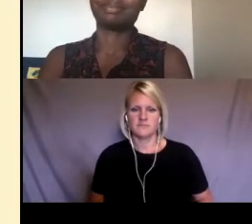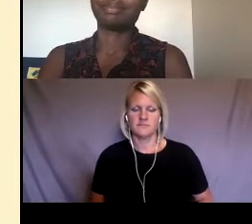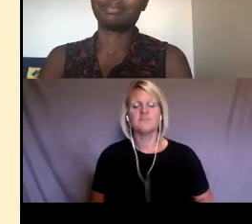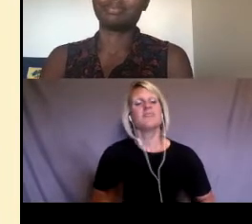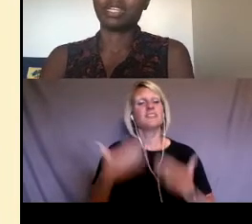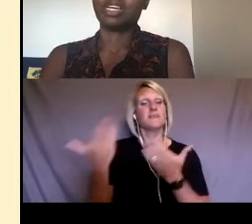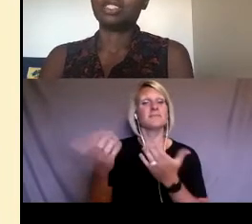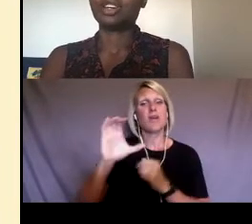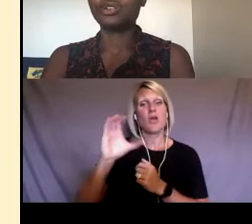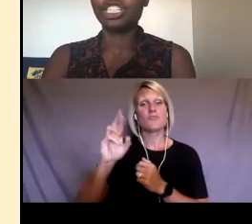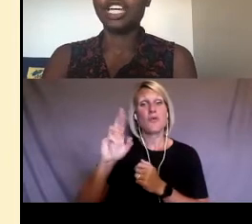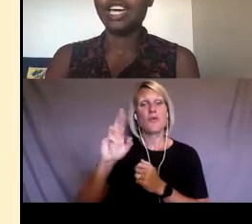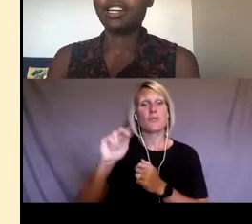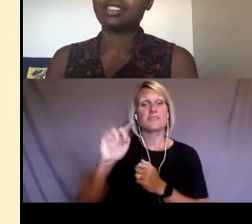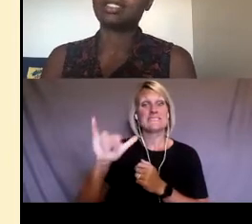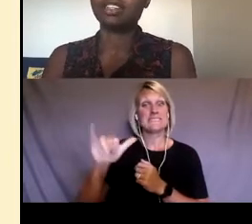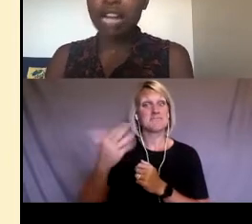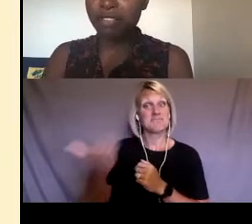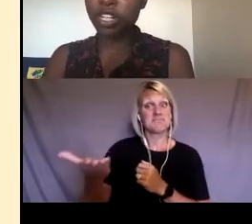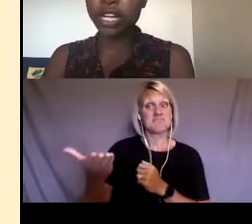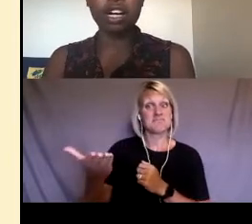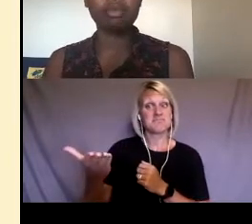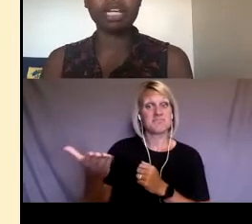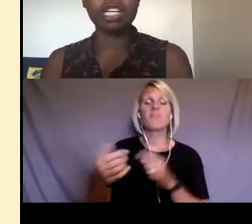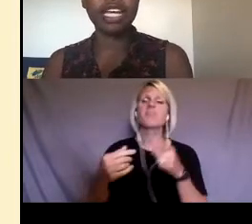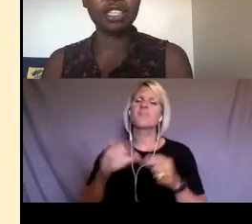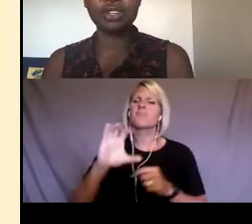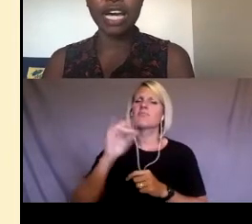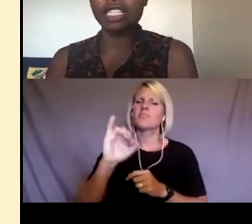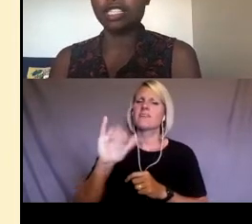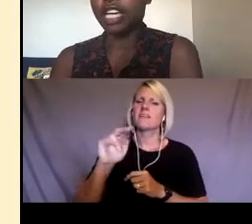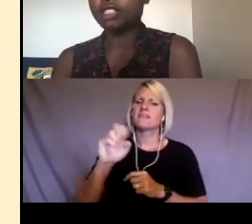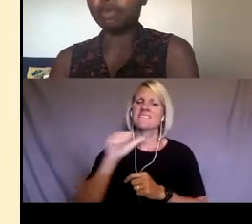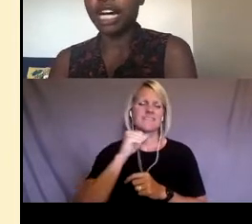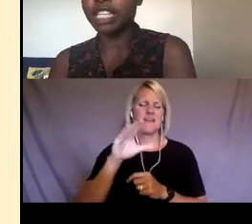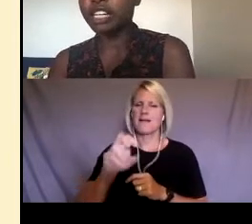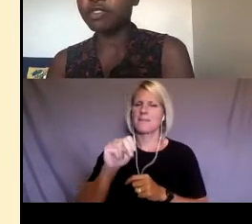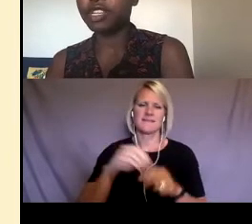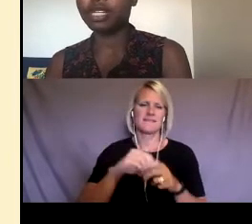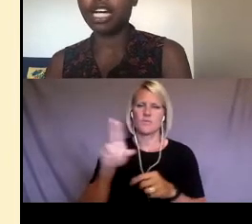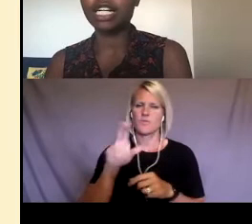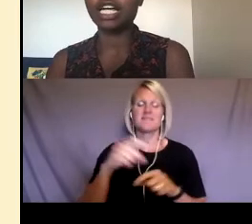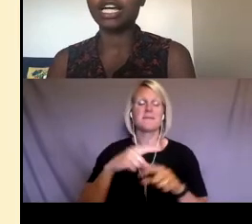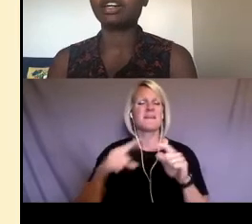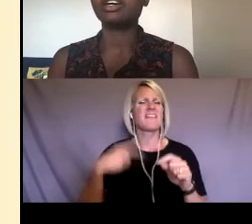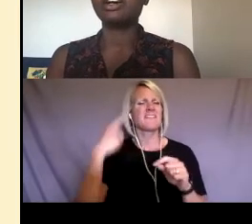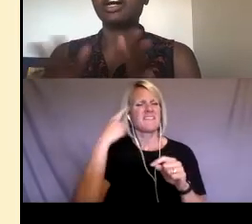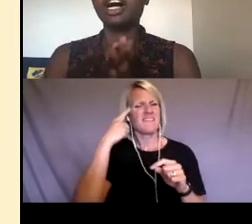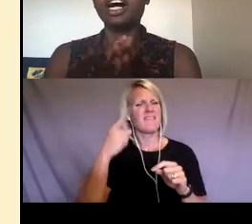away. So chicanes, they're not very common in the United States, but I think of them as kind of